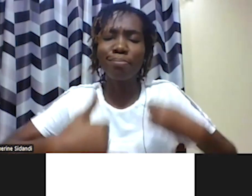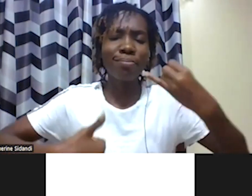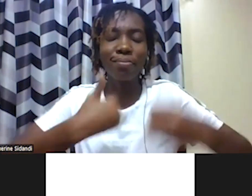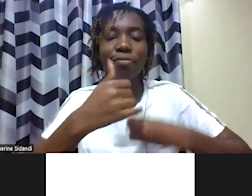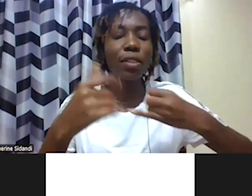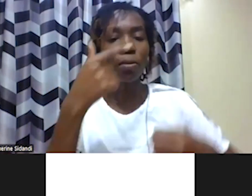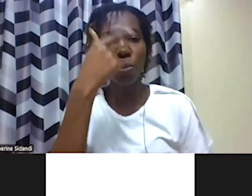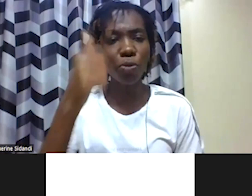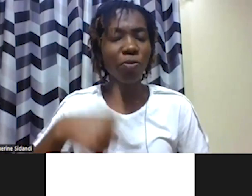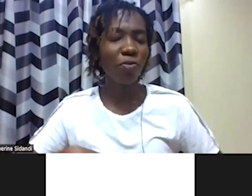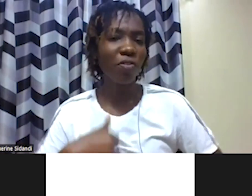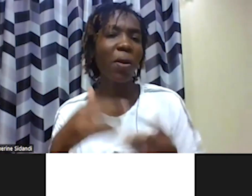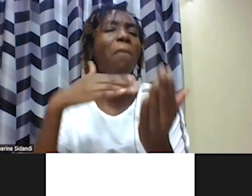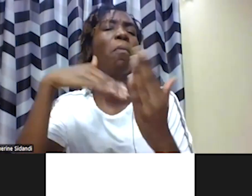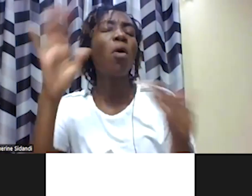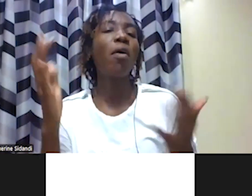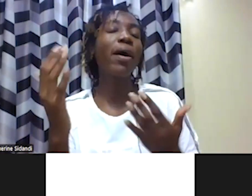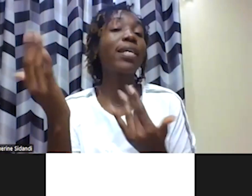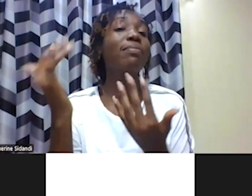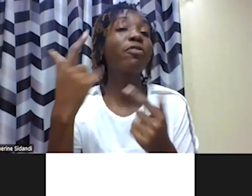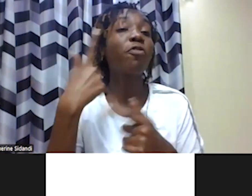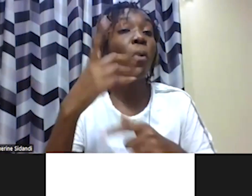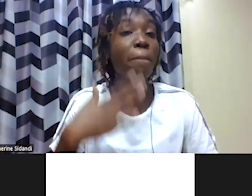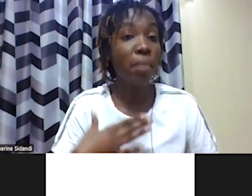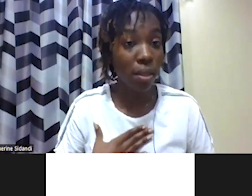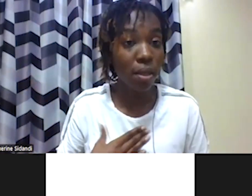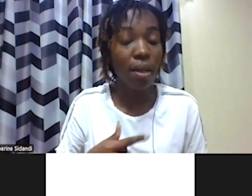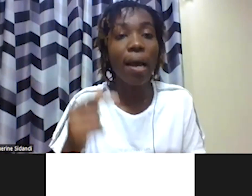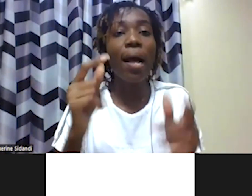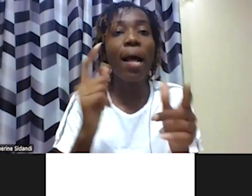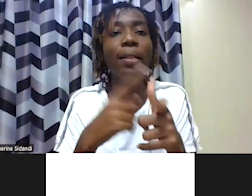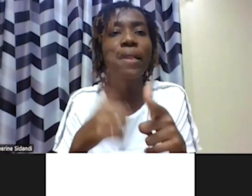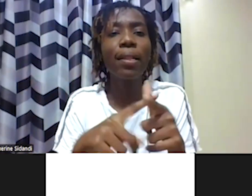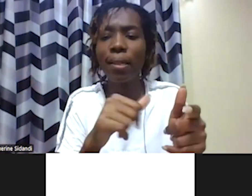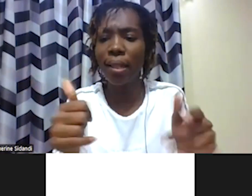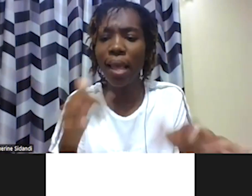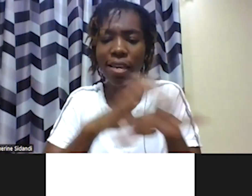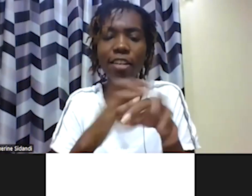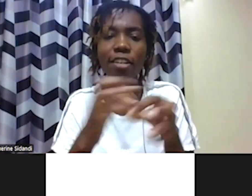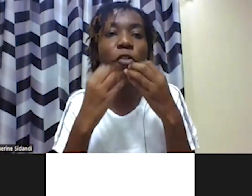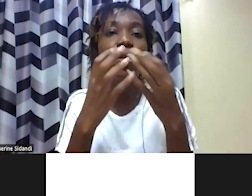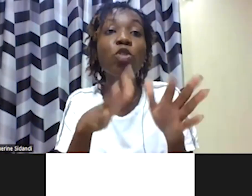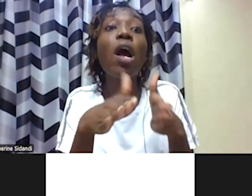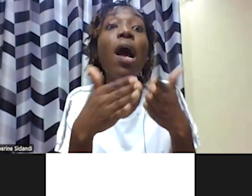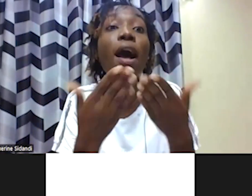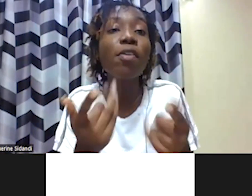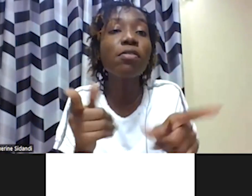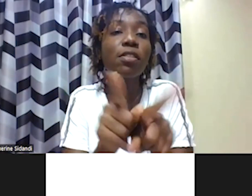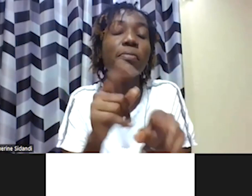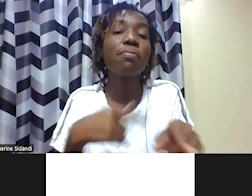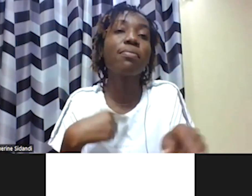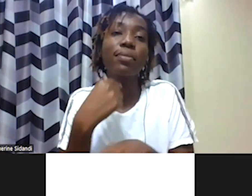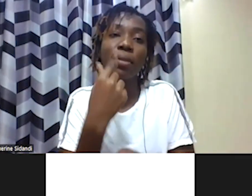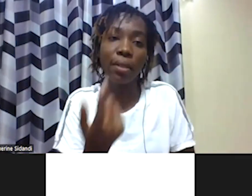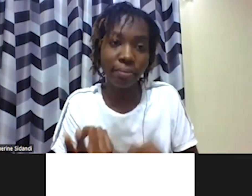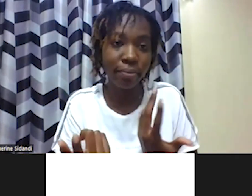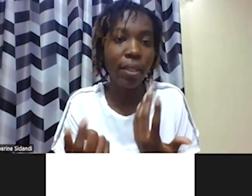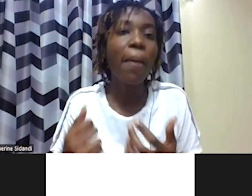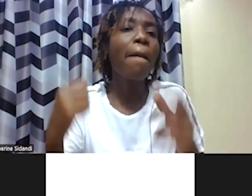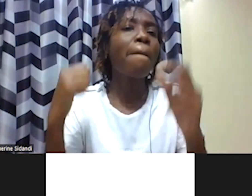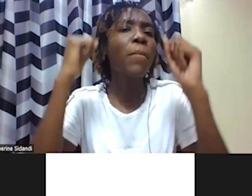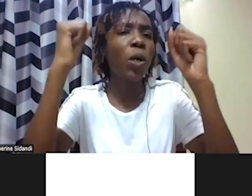expected of me. The other one is now how to get information. As I said, politics is